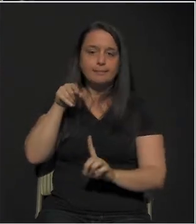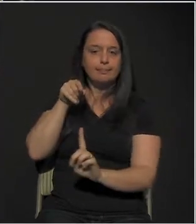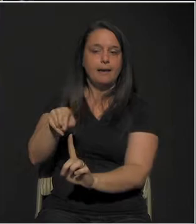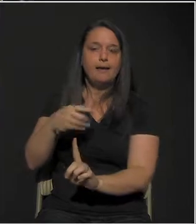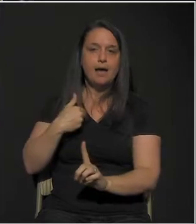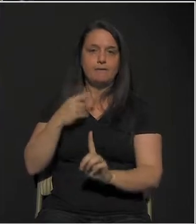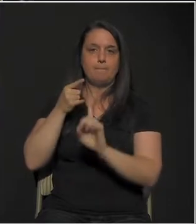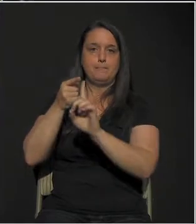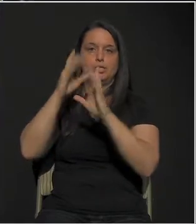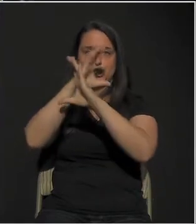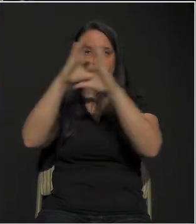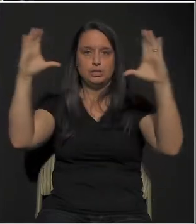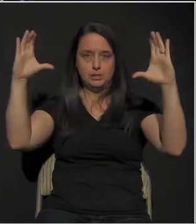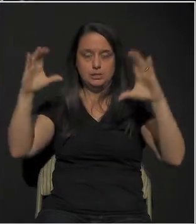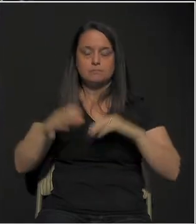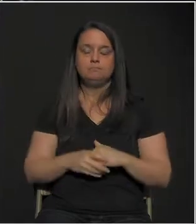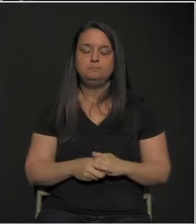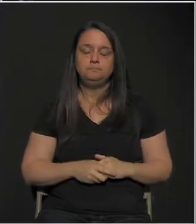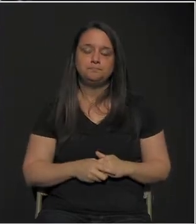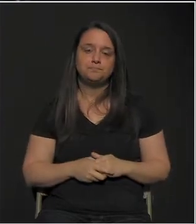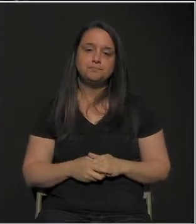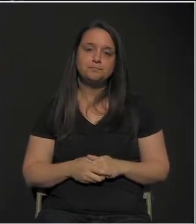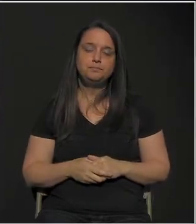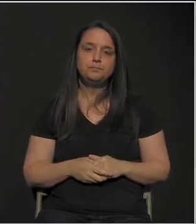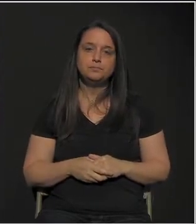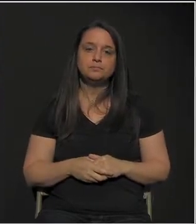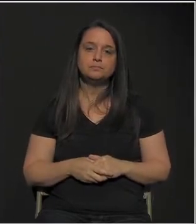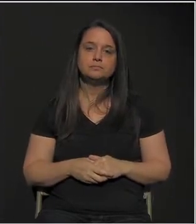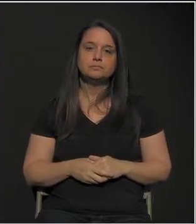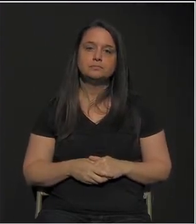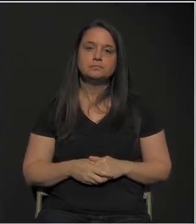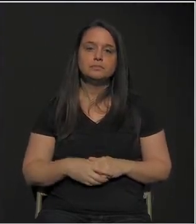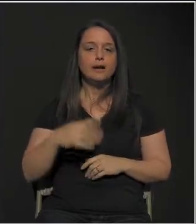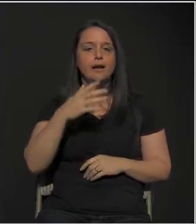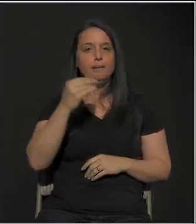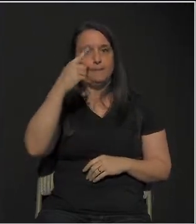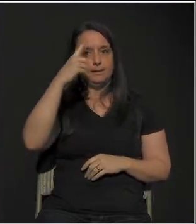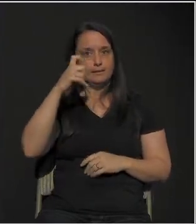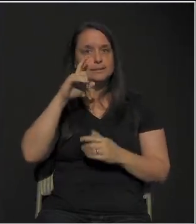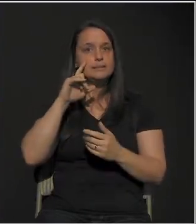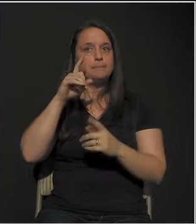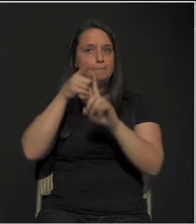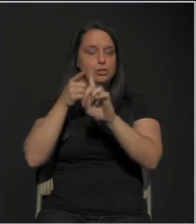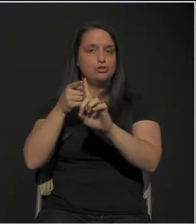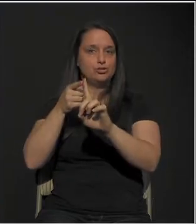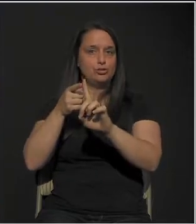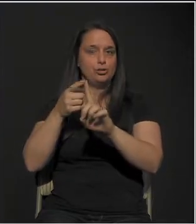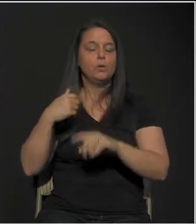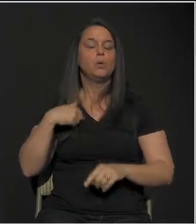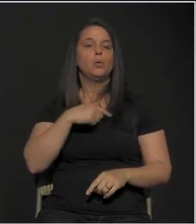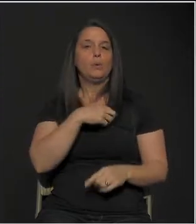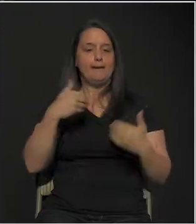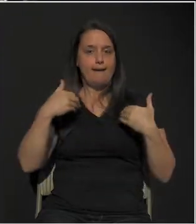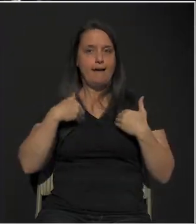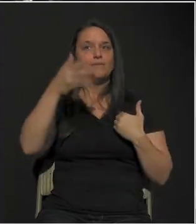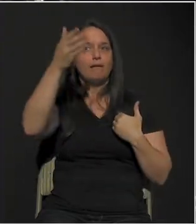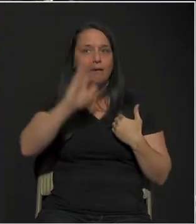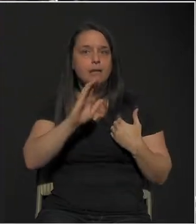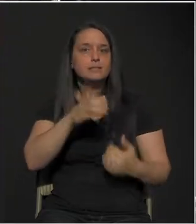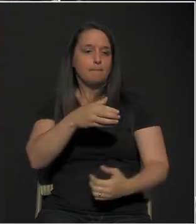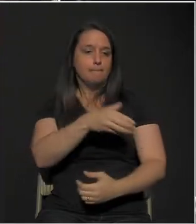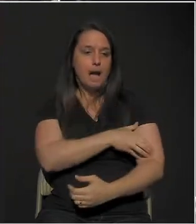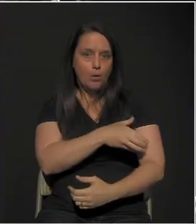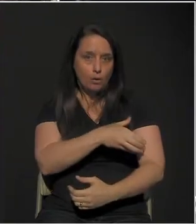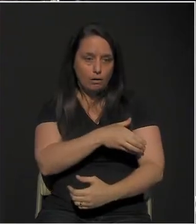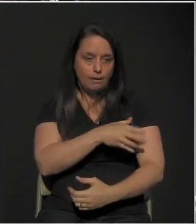mission. We have a mission. And because of this mission, hear me now, we have the power of God. We have to understand that